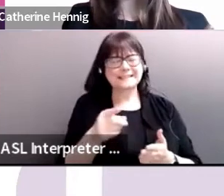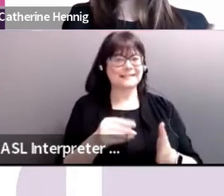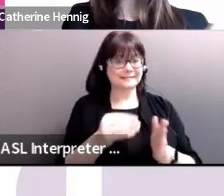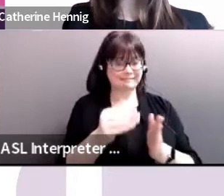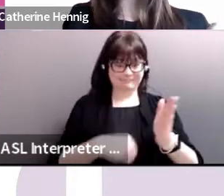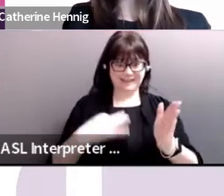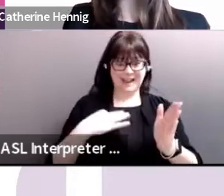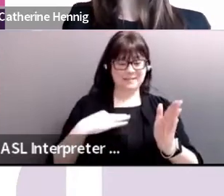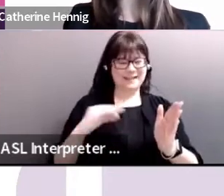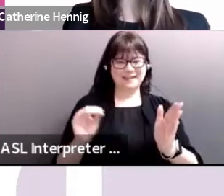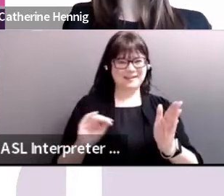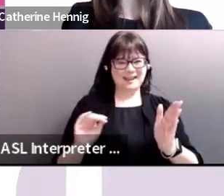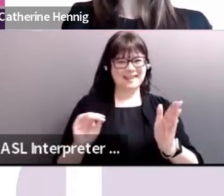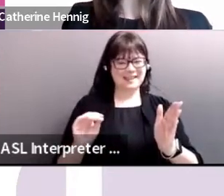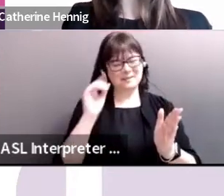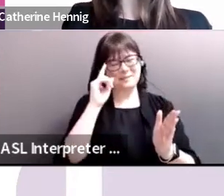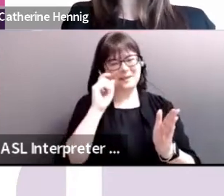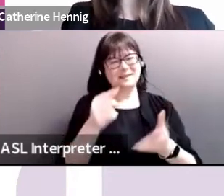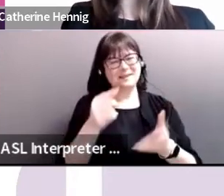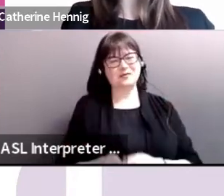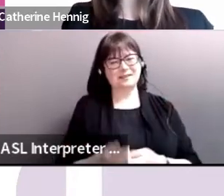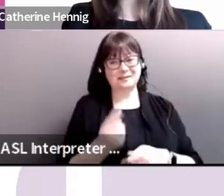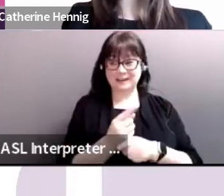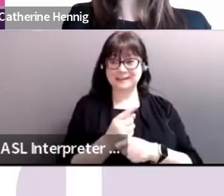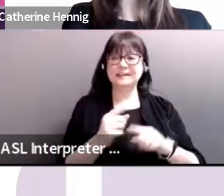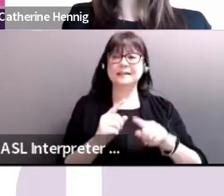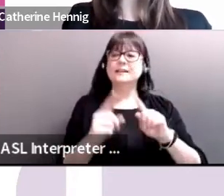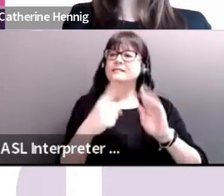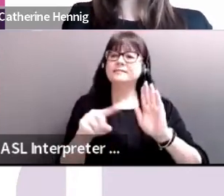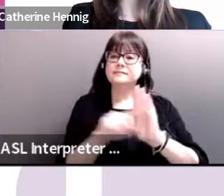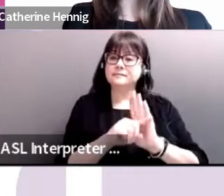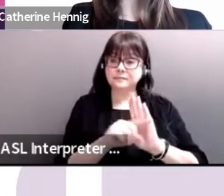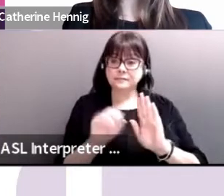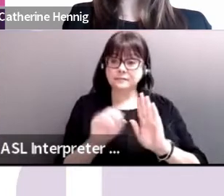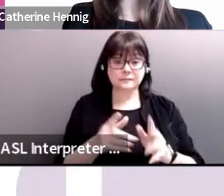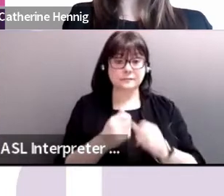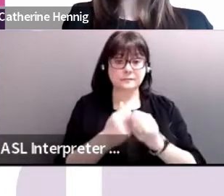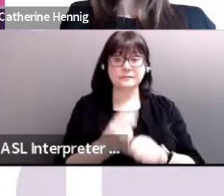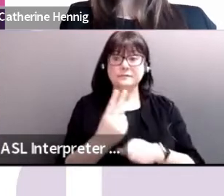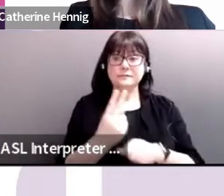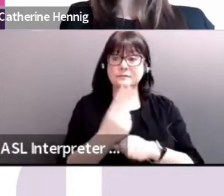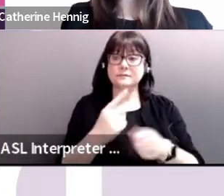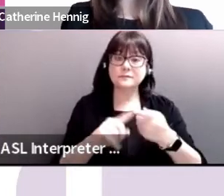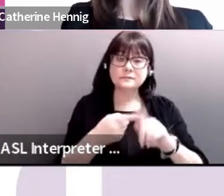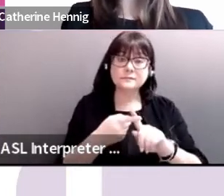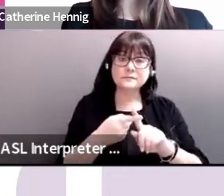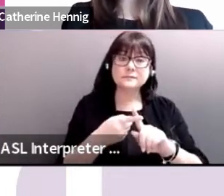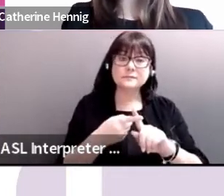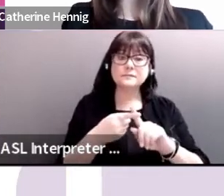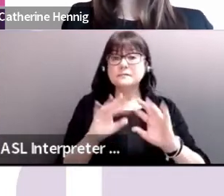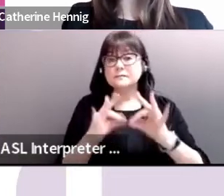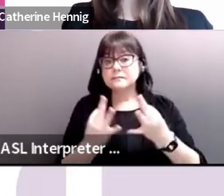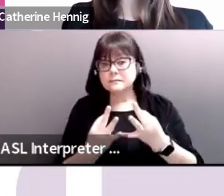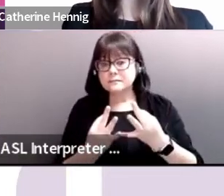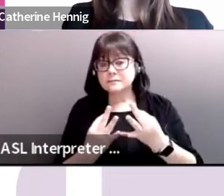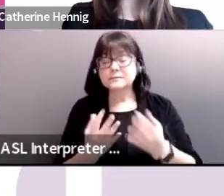hopefully they love, trust, and know you well. But there is a downside to using friends and family to fund your business. One is that your friends and family may not